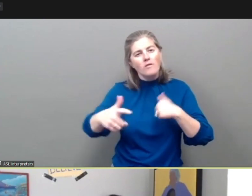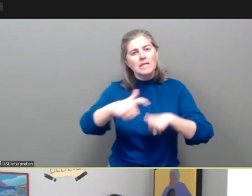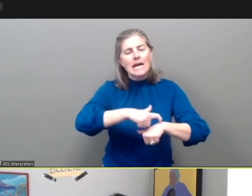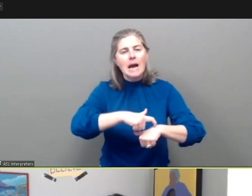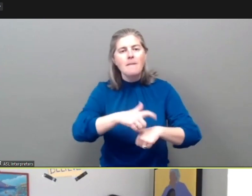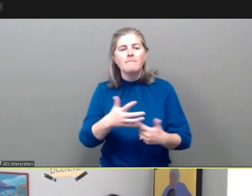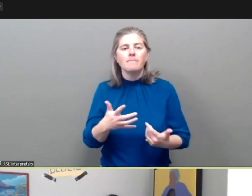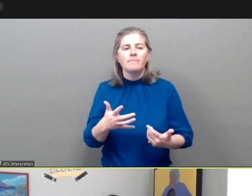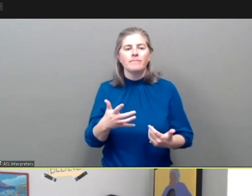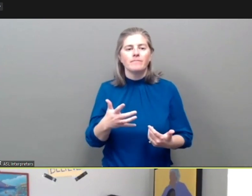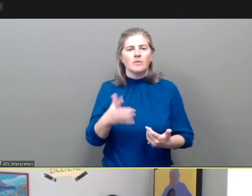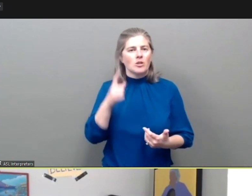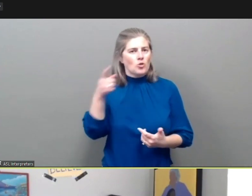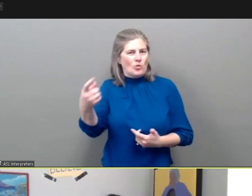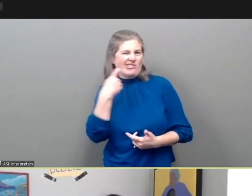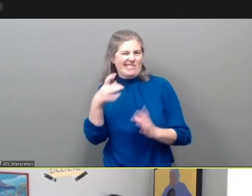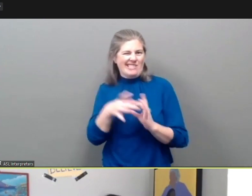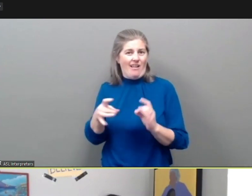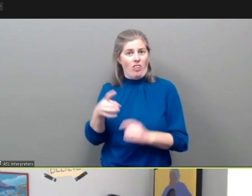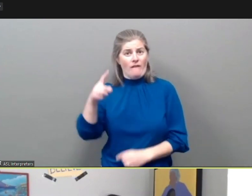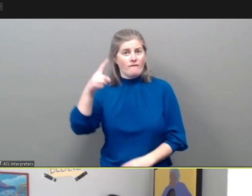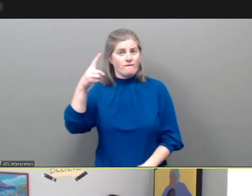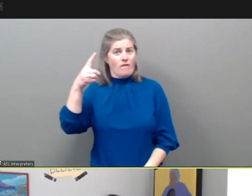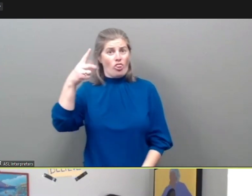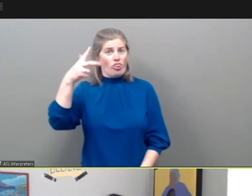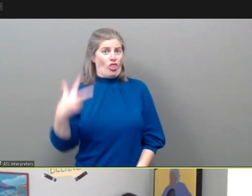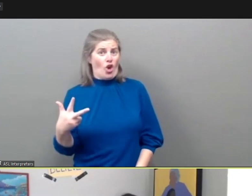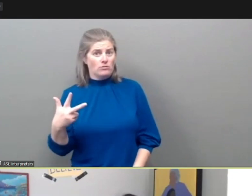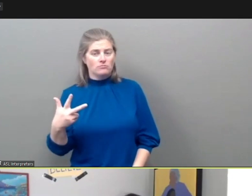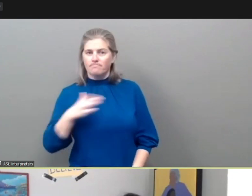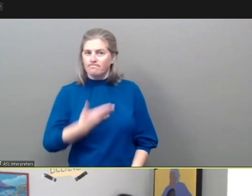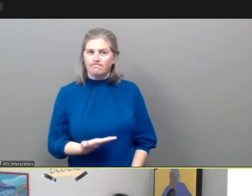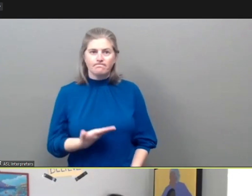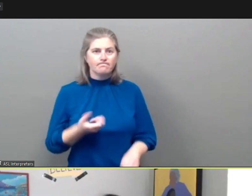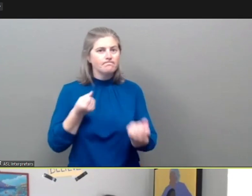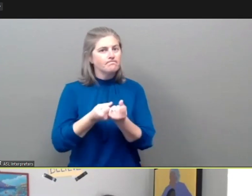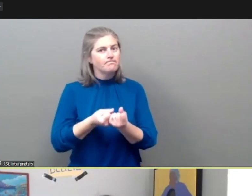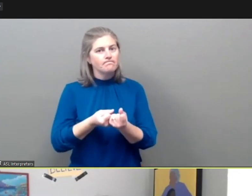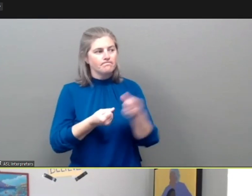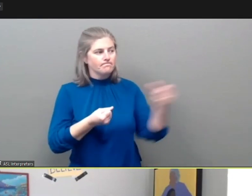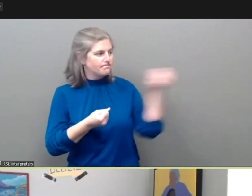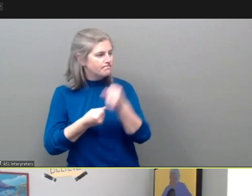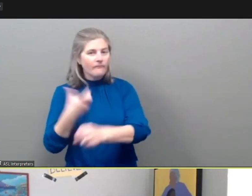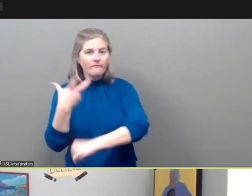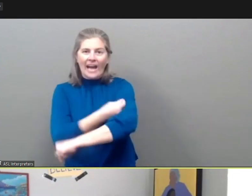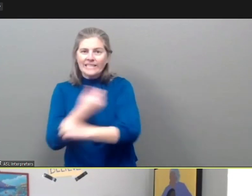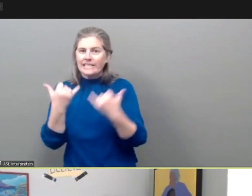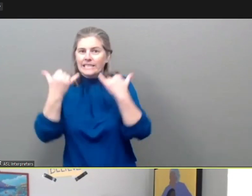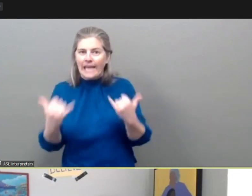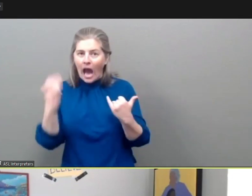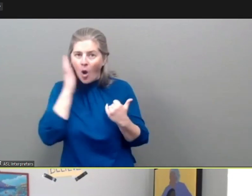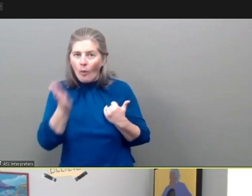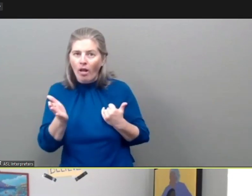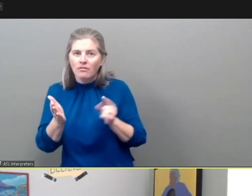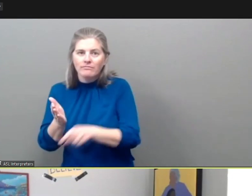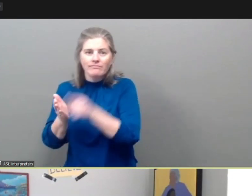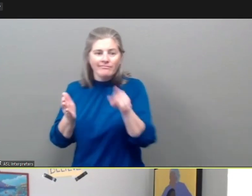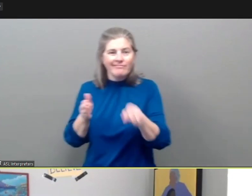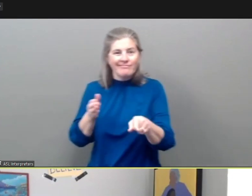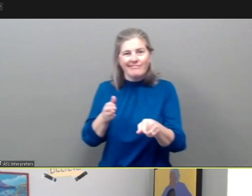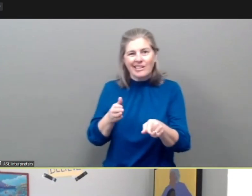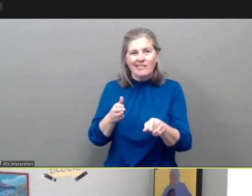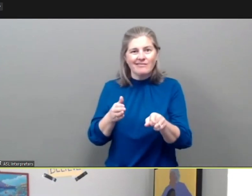we have, like you said, the first 30% that just like, I'm out there, I want to get my kids vaccinated. And then the other group, that's